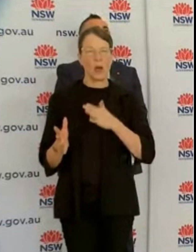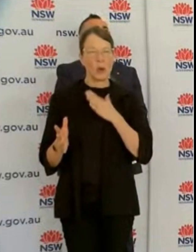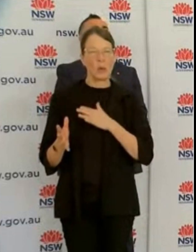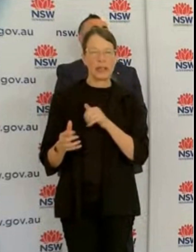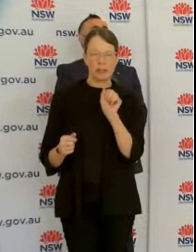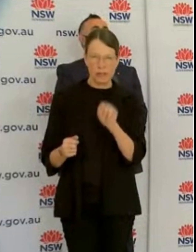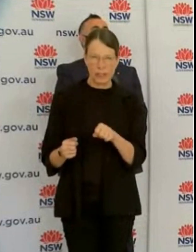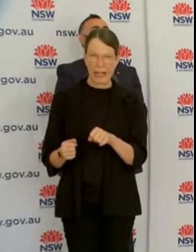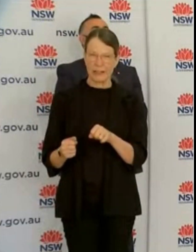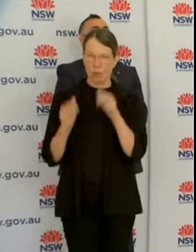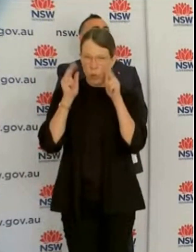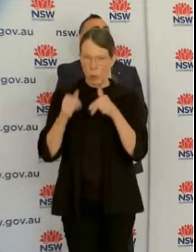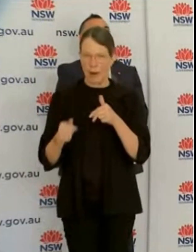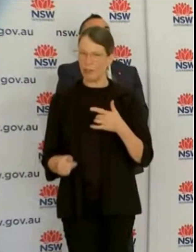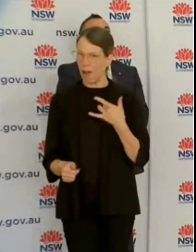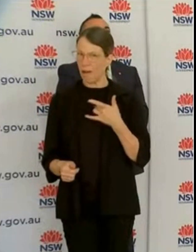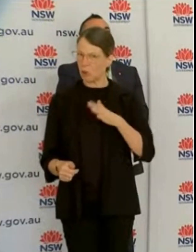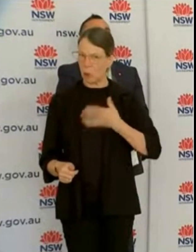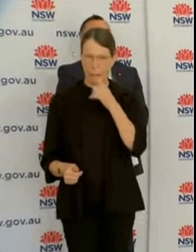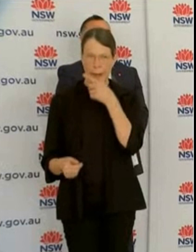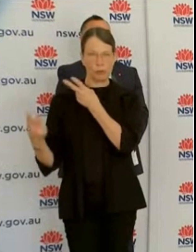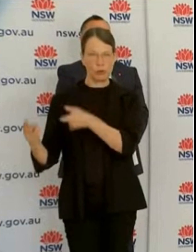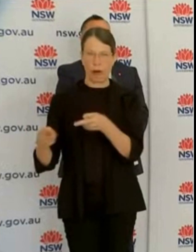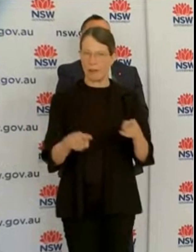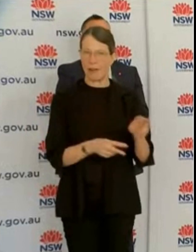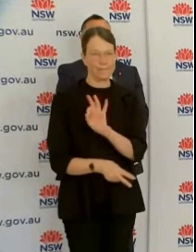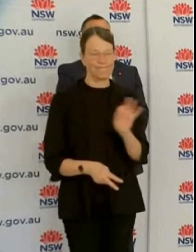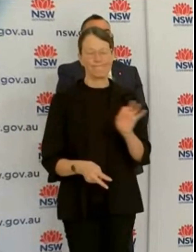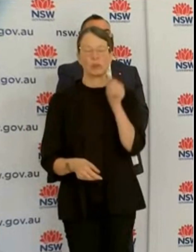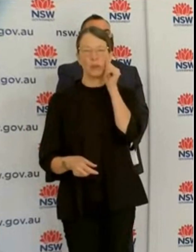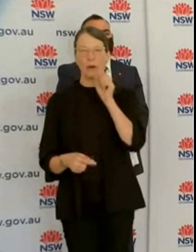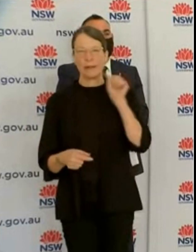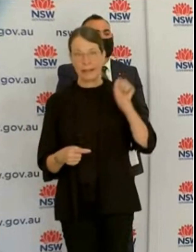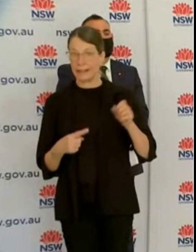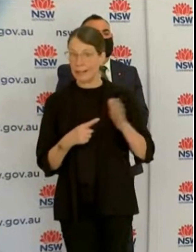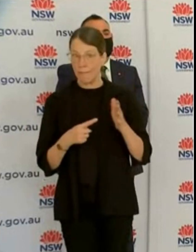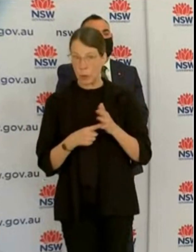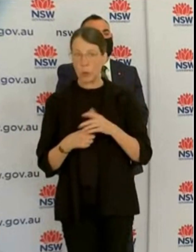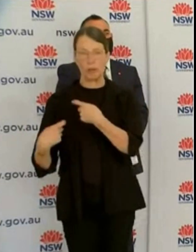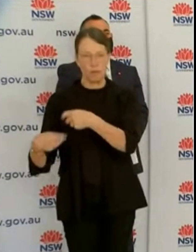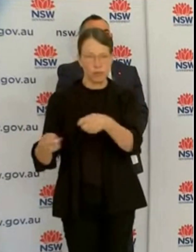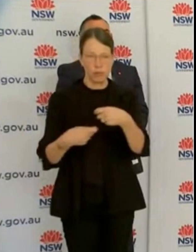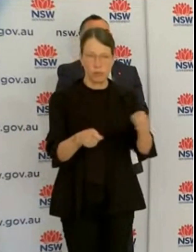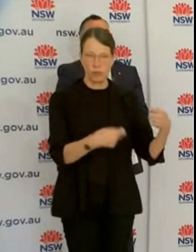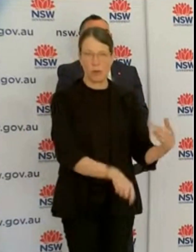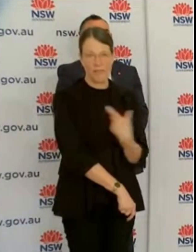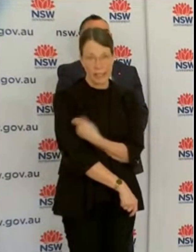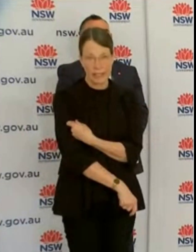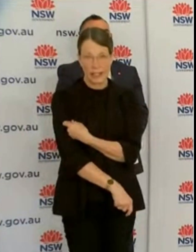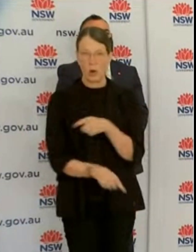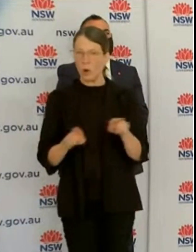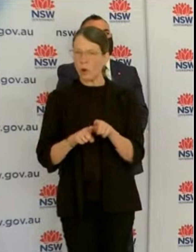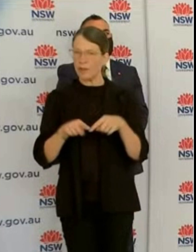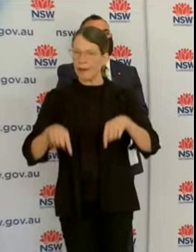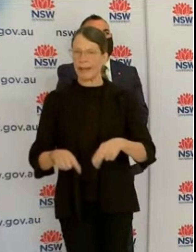lose thousands of lives and hundreds of lives every month is to make sure we provide vaccine. And we've also been pushing both